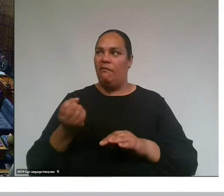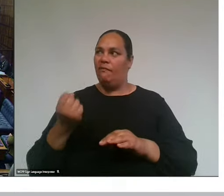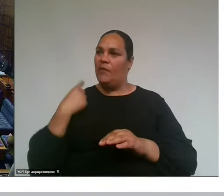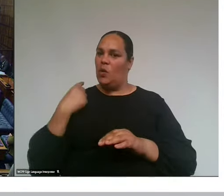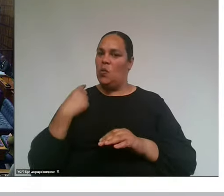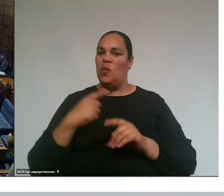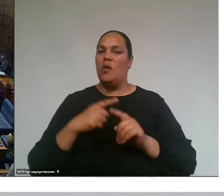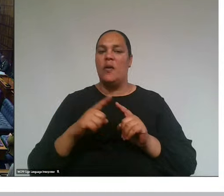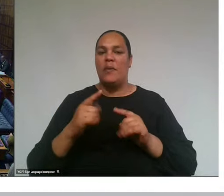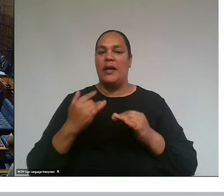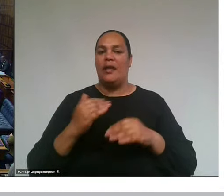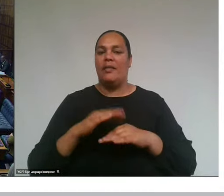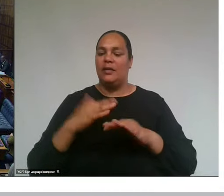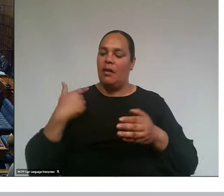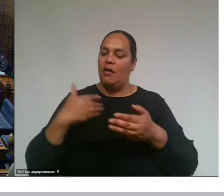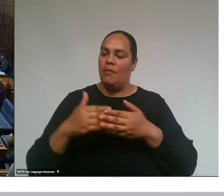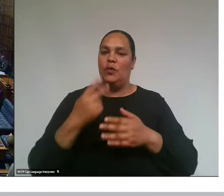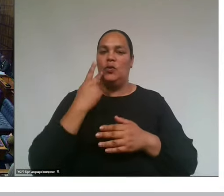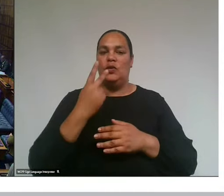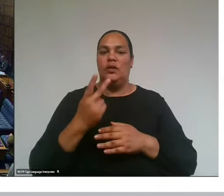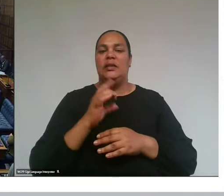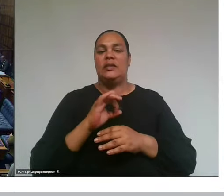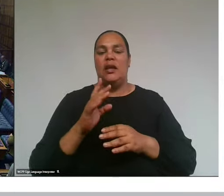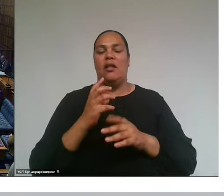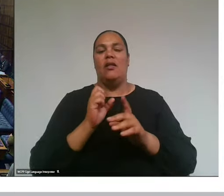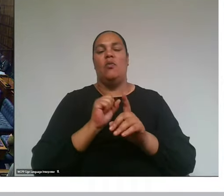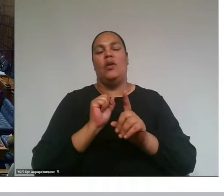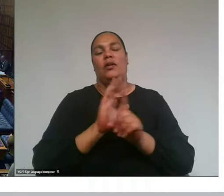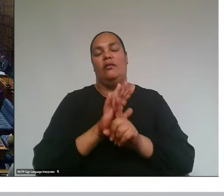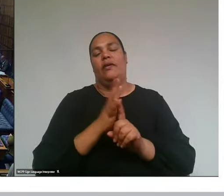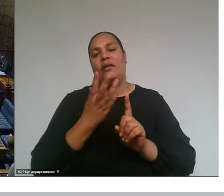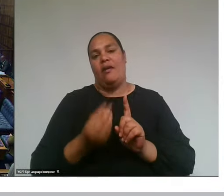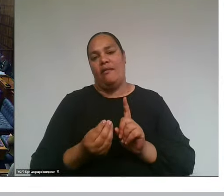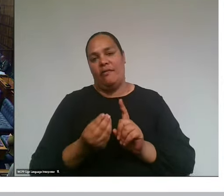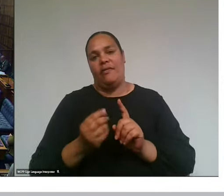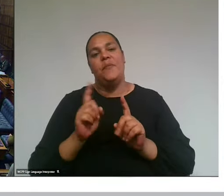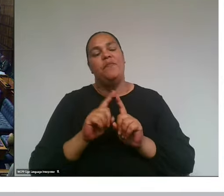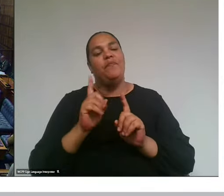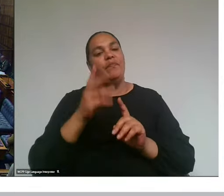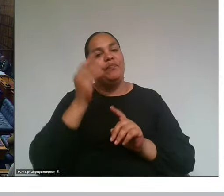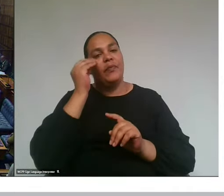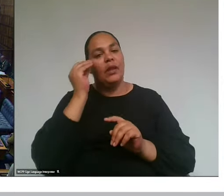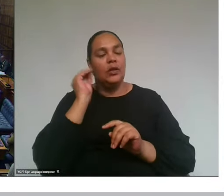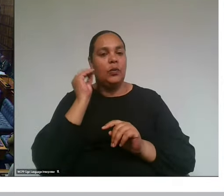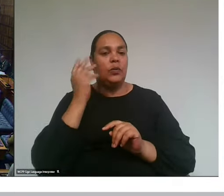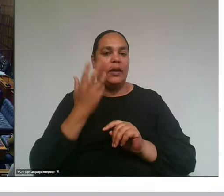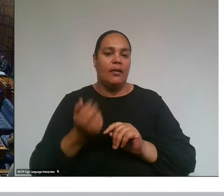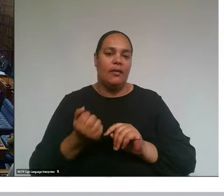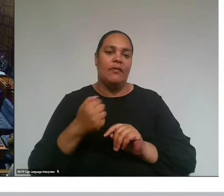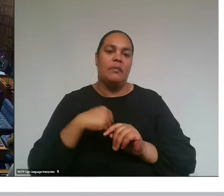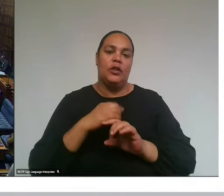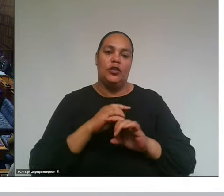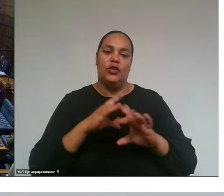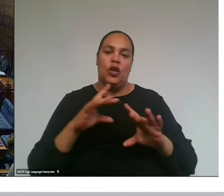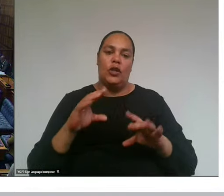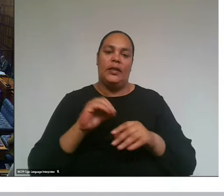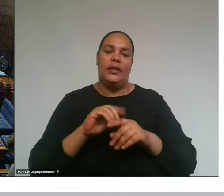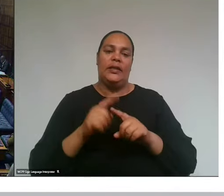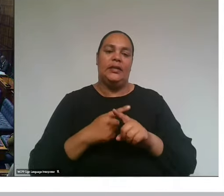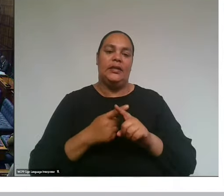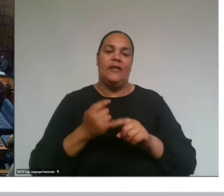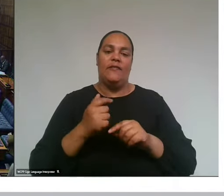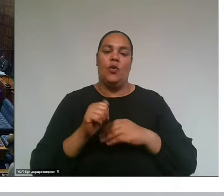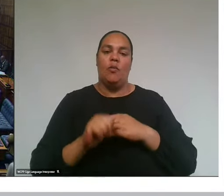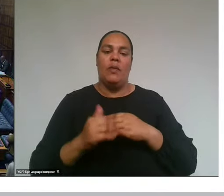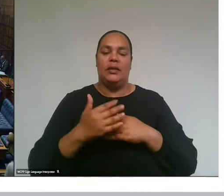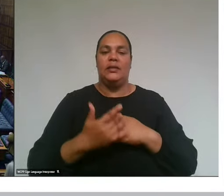certainly in this period you'll still see the remnants of it reflected uh also just to note um that I started in the executive a few months